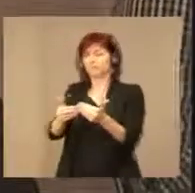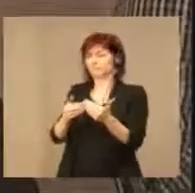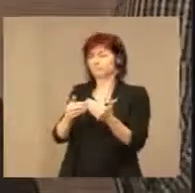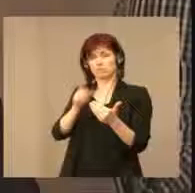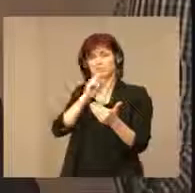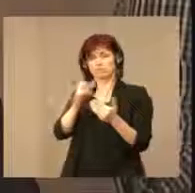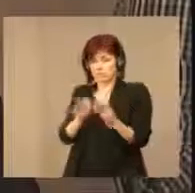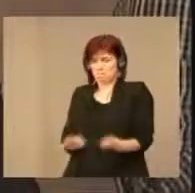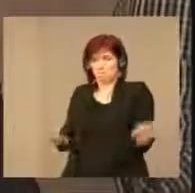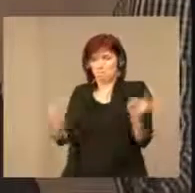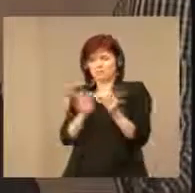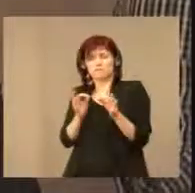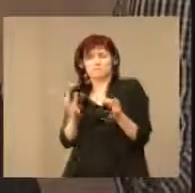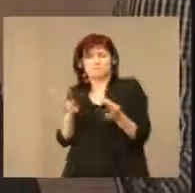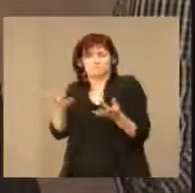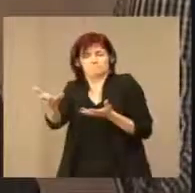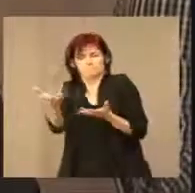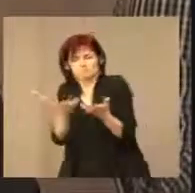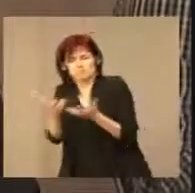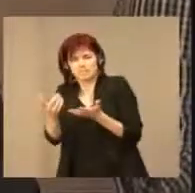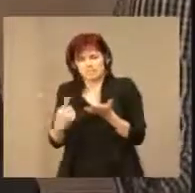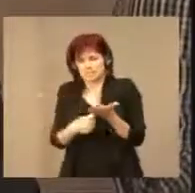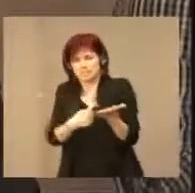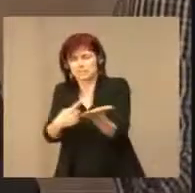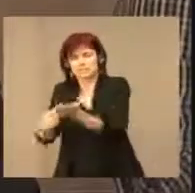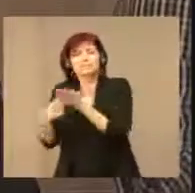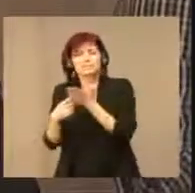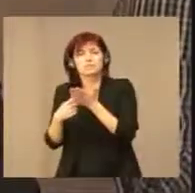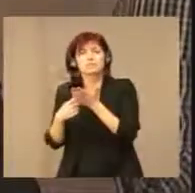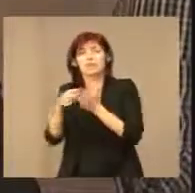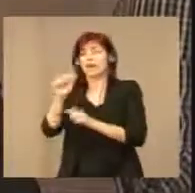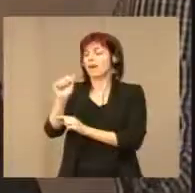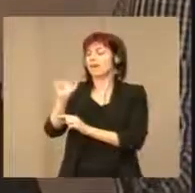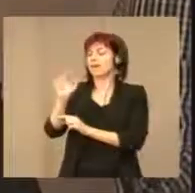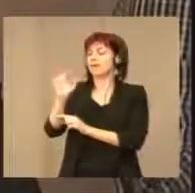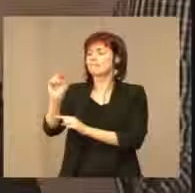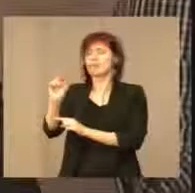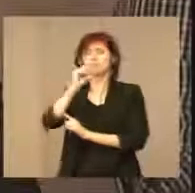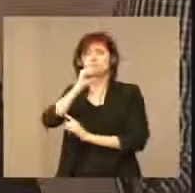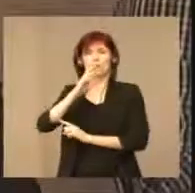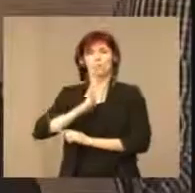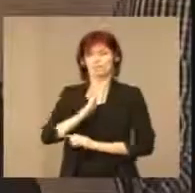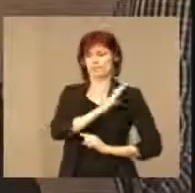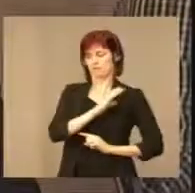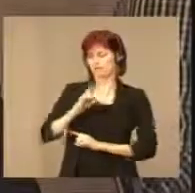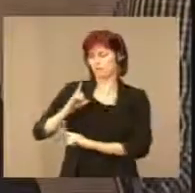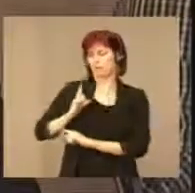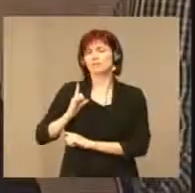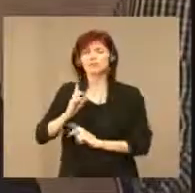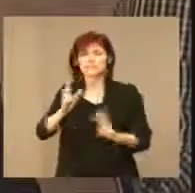So we definitely will, the AFN's Women's Council, you know, taking this